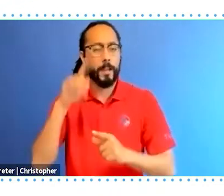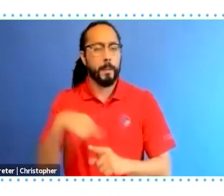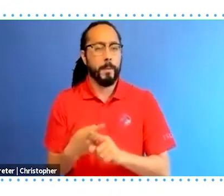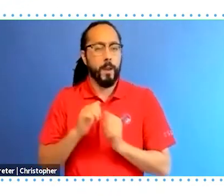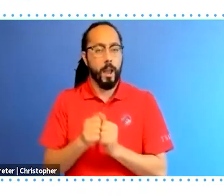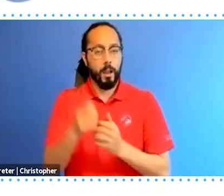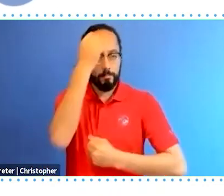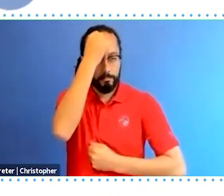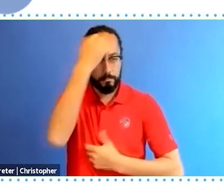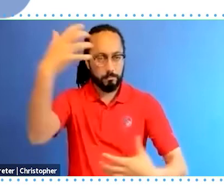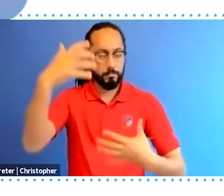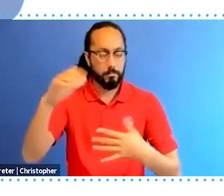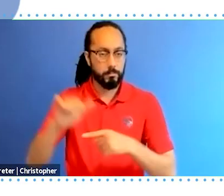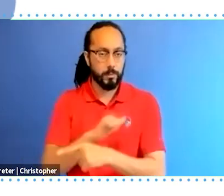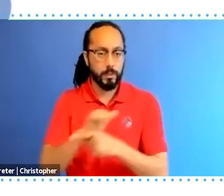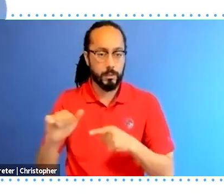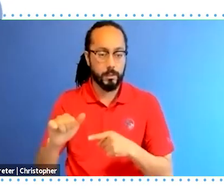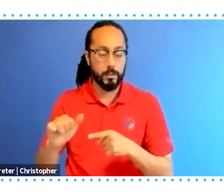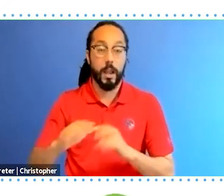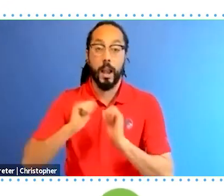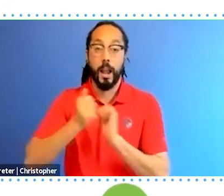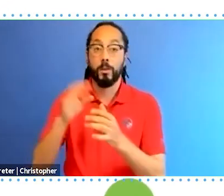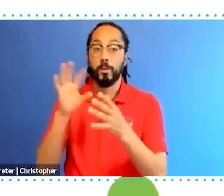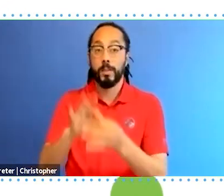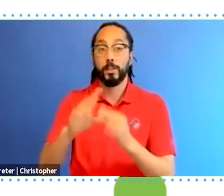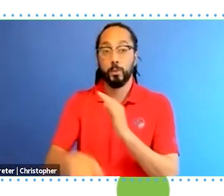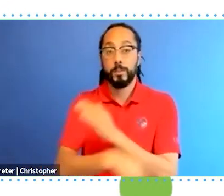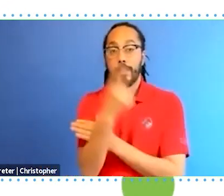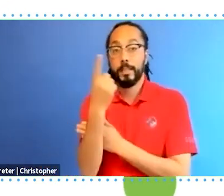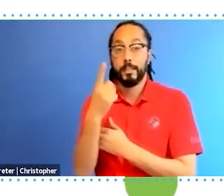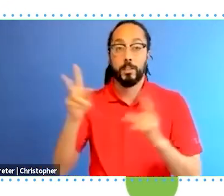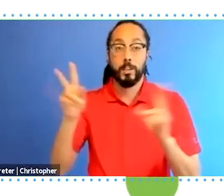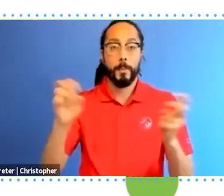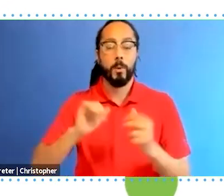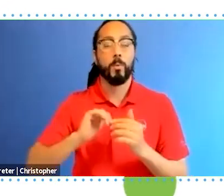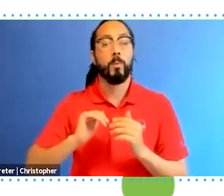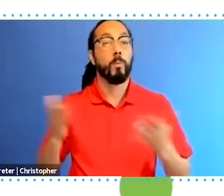practices as it relates to today's topic of governance.